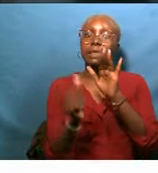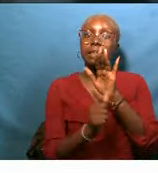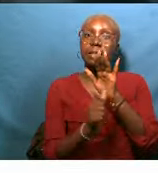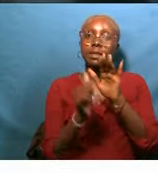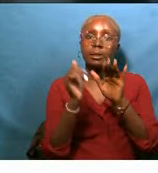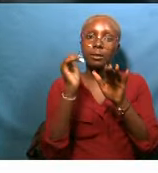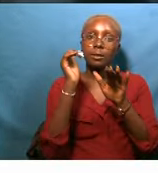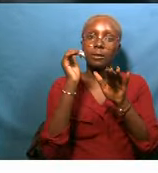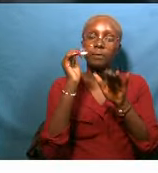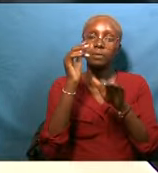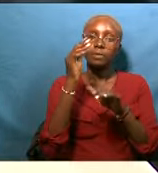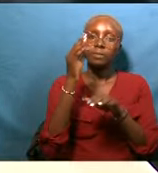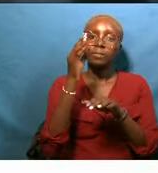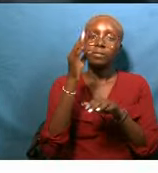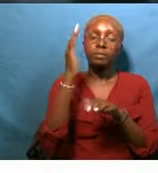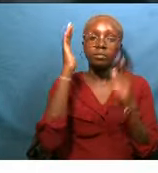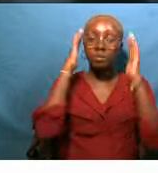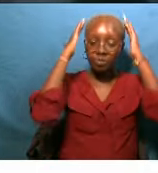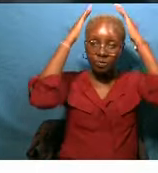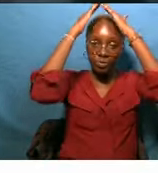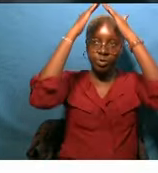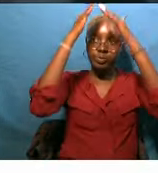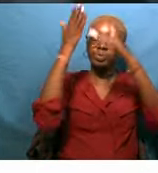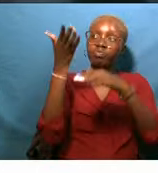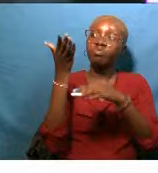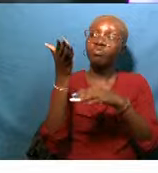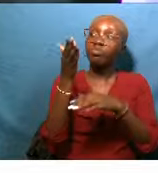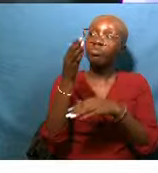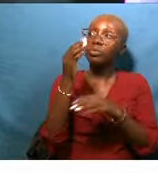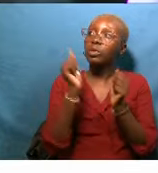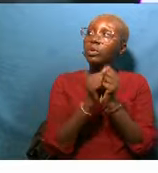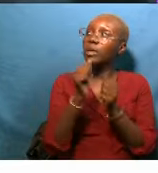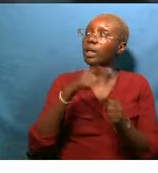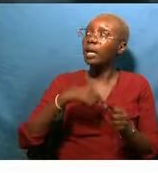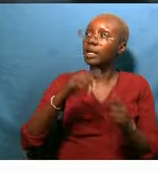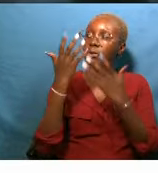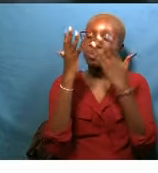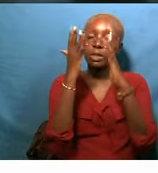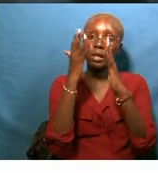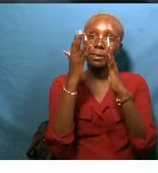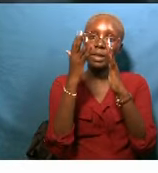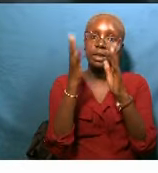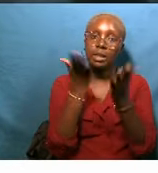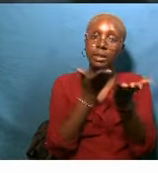Professor Galgalo. He's with us. He will celebrate Holy Communion with us.